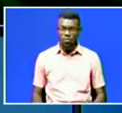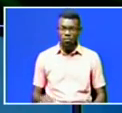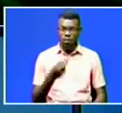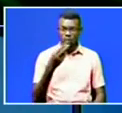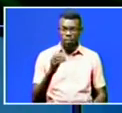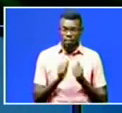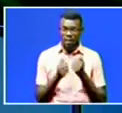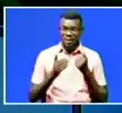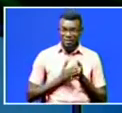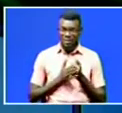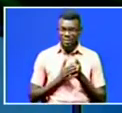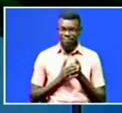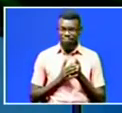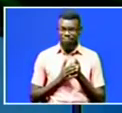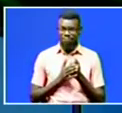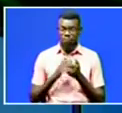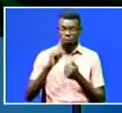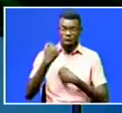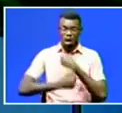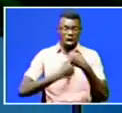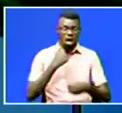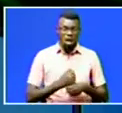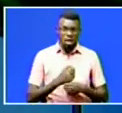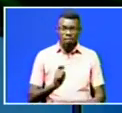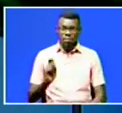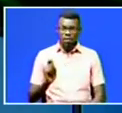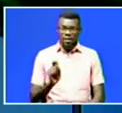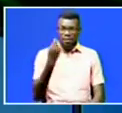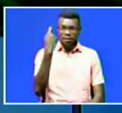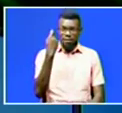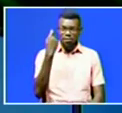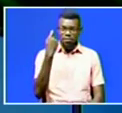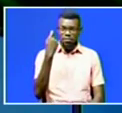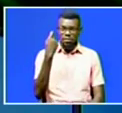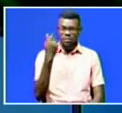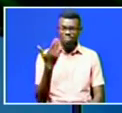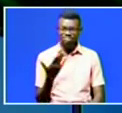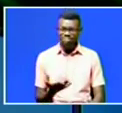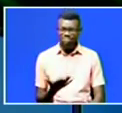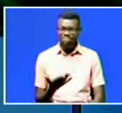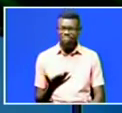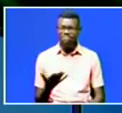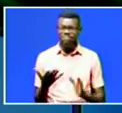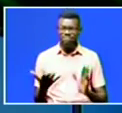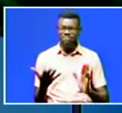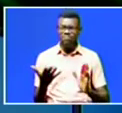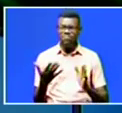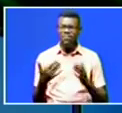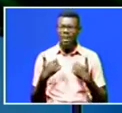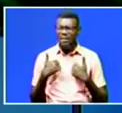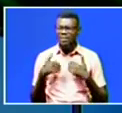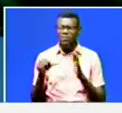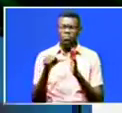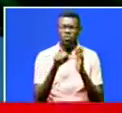2019 will go down in history as one year when Kenya was embroiled in what was arguably one of the most vicious diplomatic